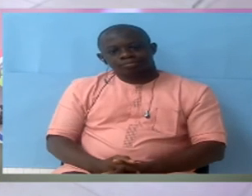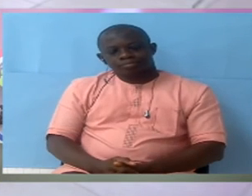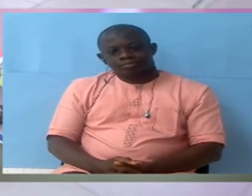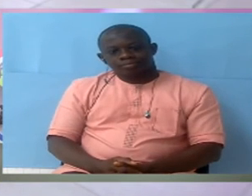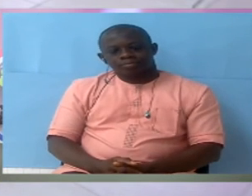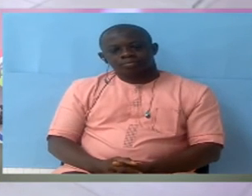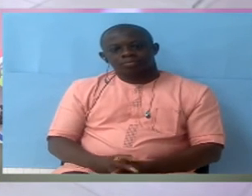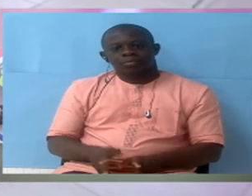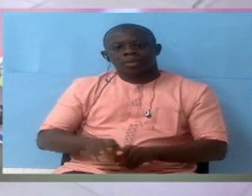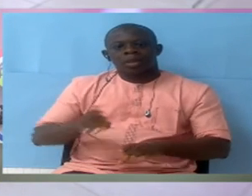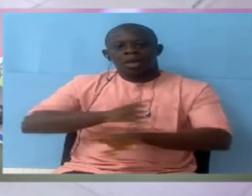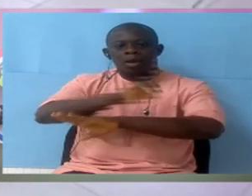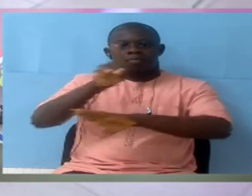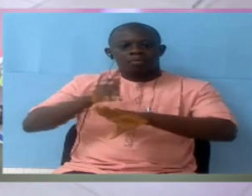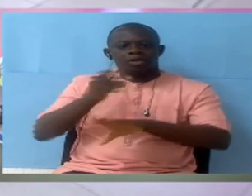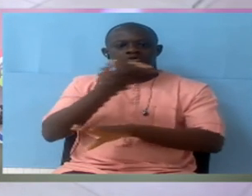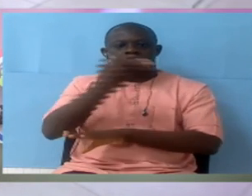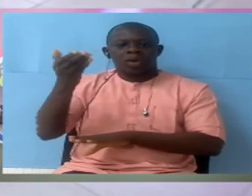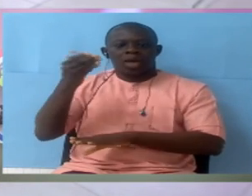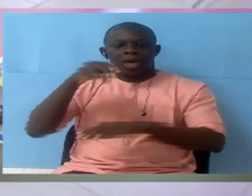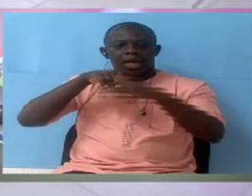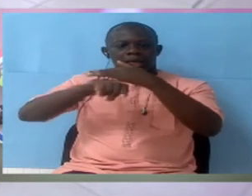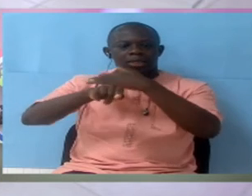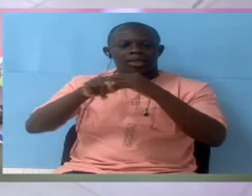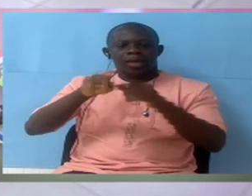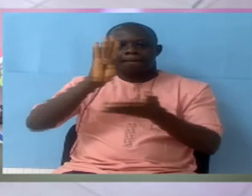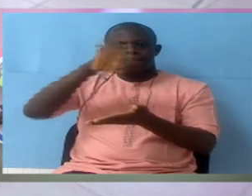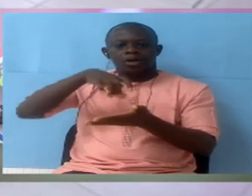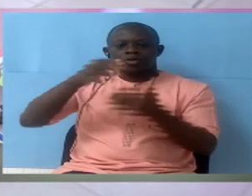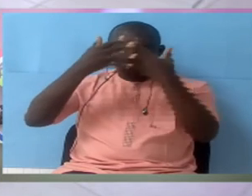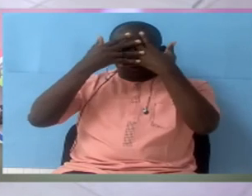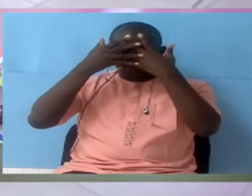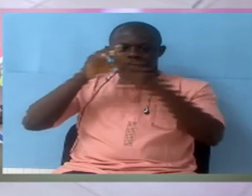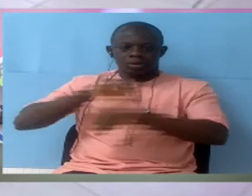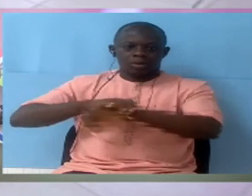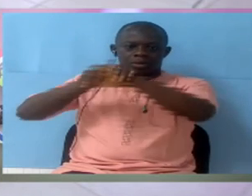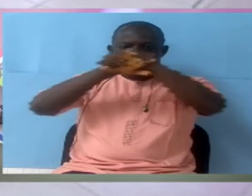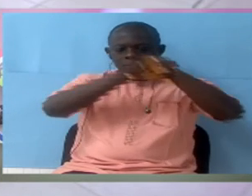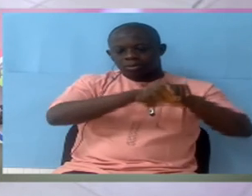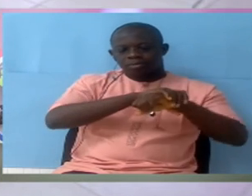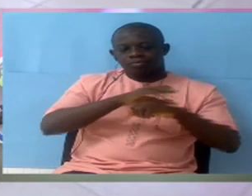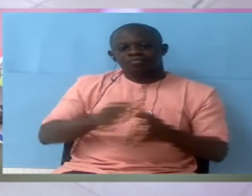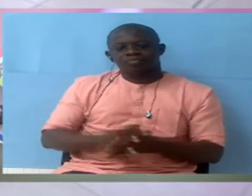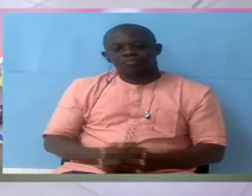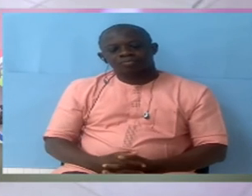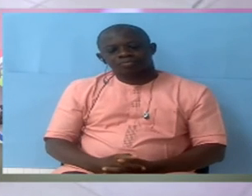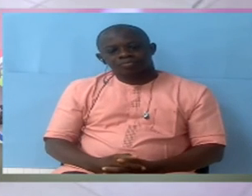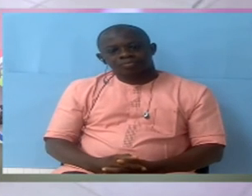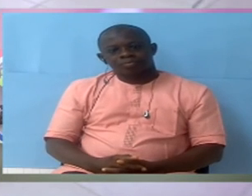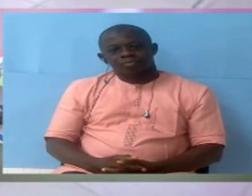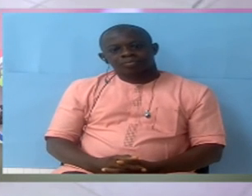And where at mile 2 did they take you? Fan lañ la yobbu bir mile 2 fofu.